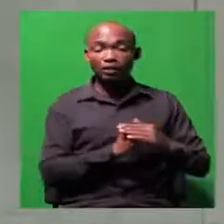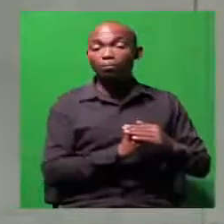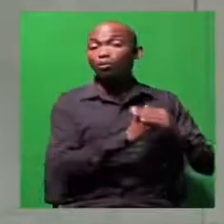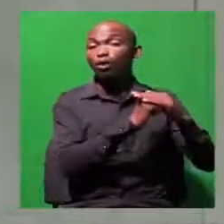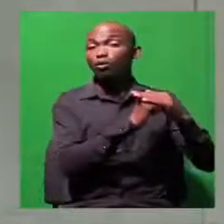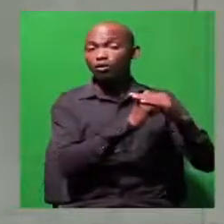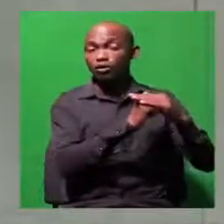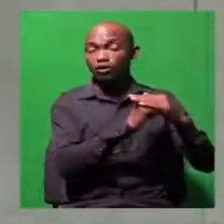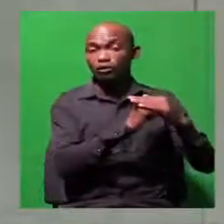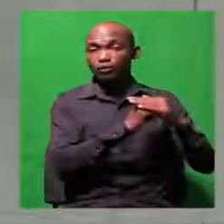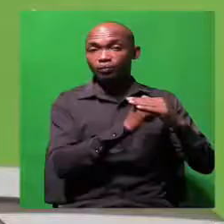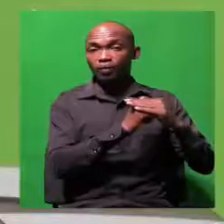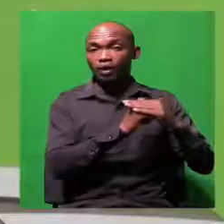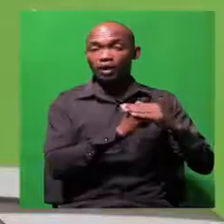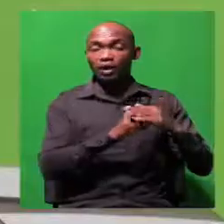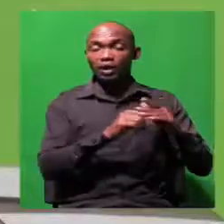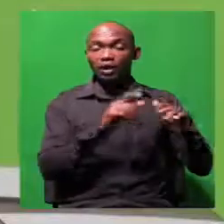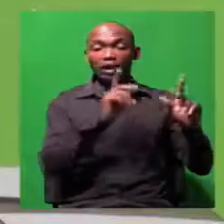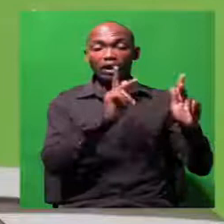like this one.